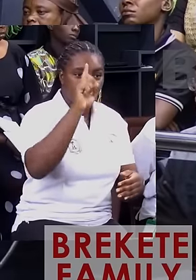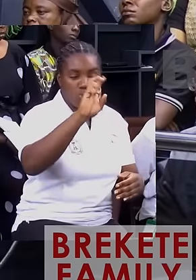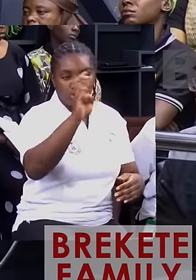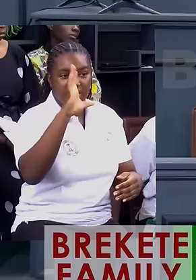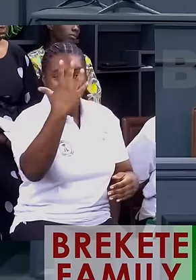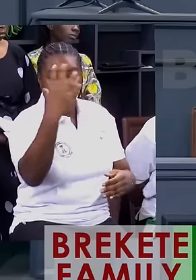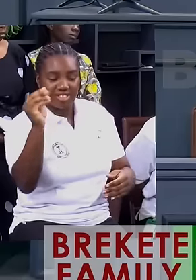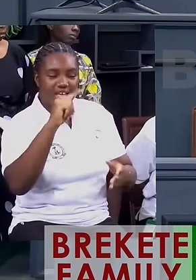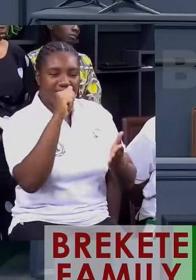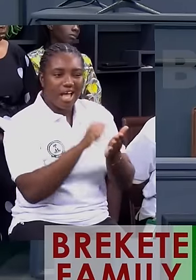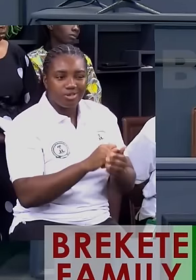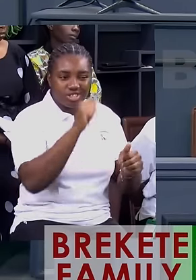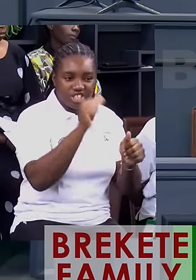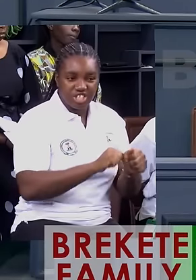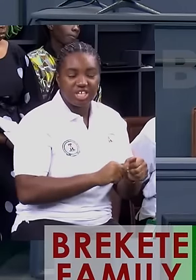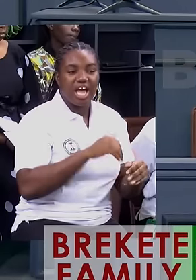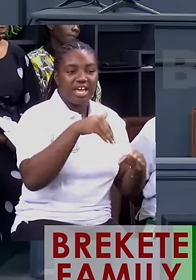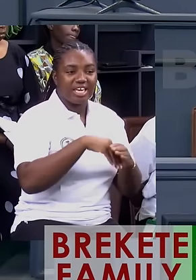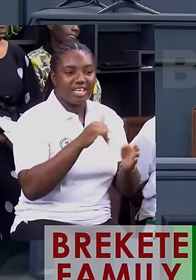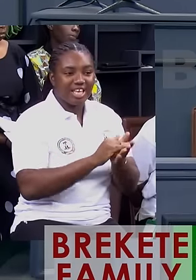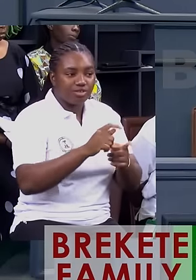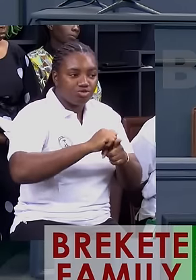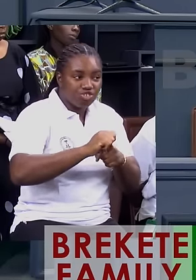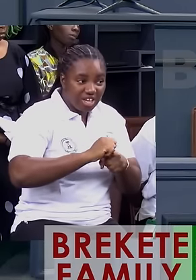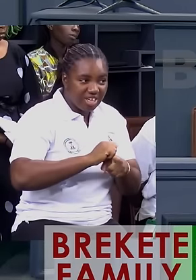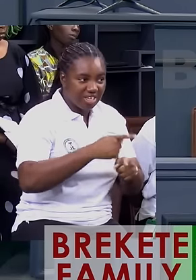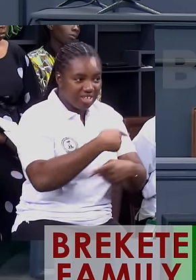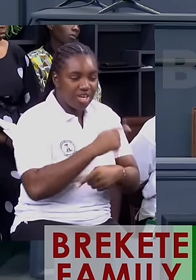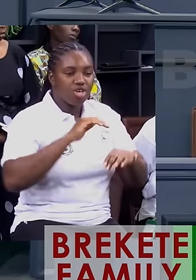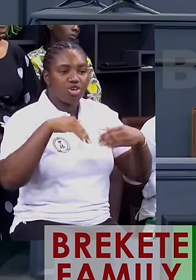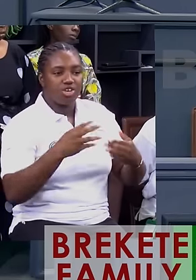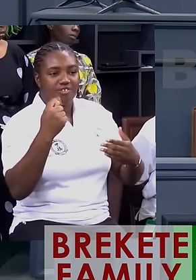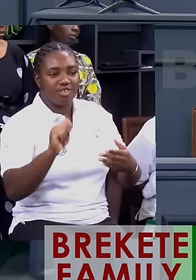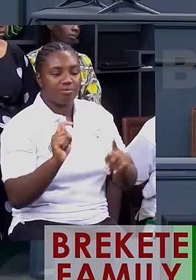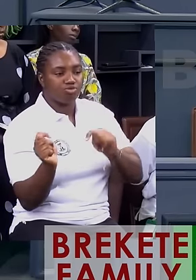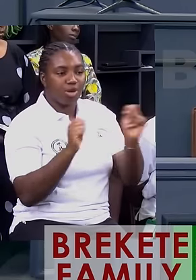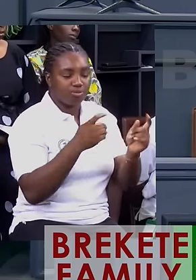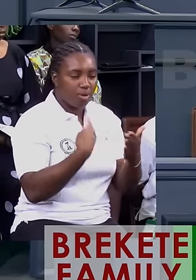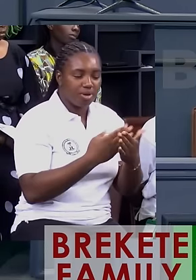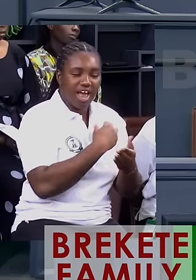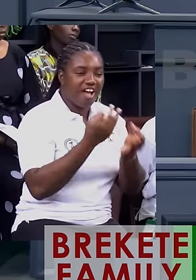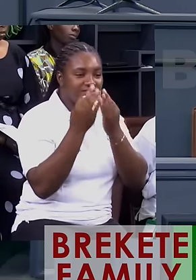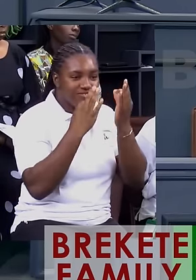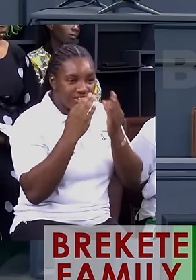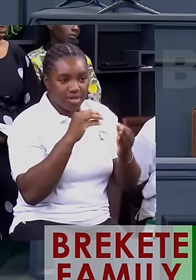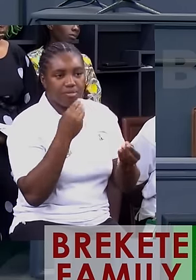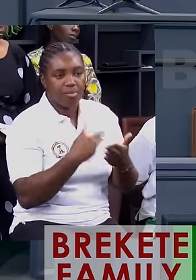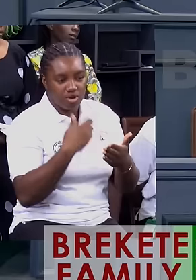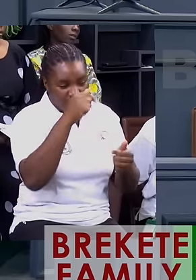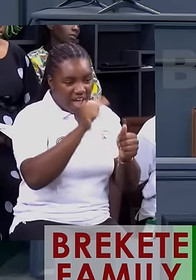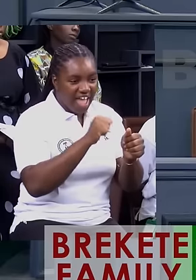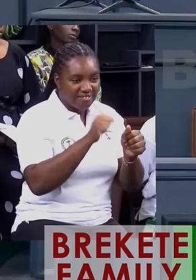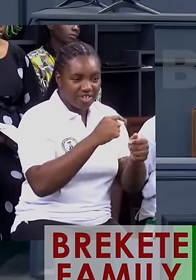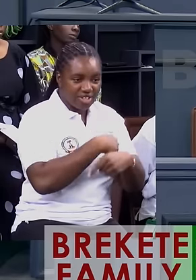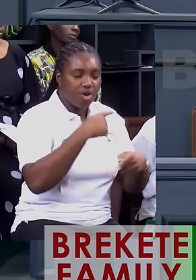each. And during that training days, Kelechi them, you gave them transport money and feeding money for every day. That's transport